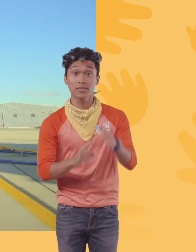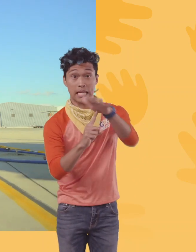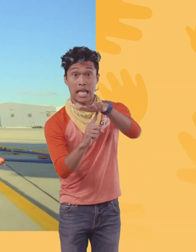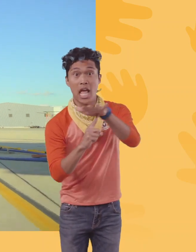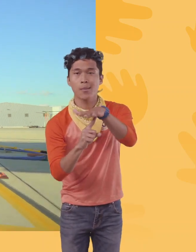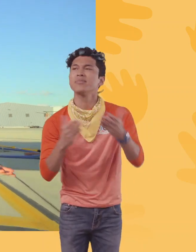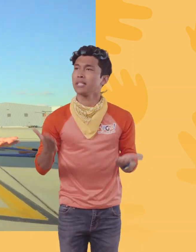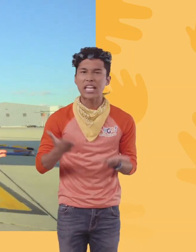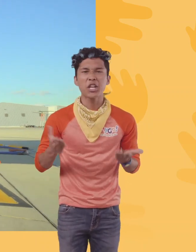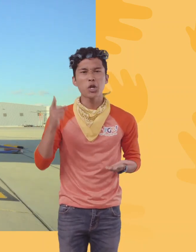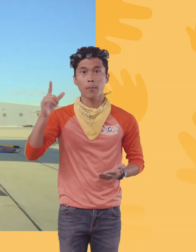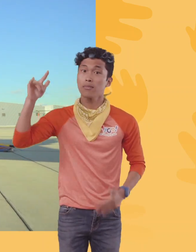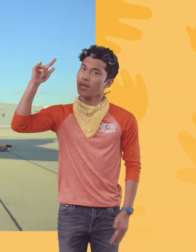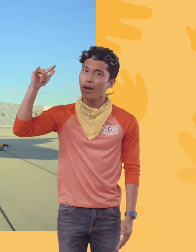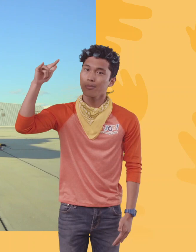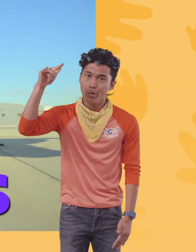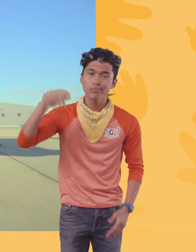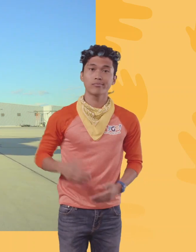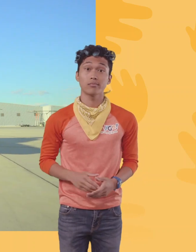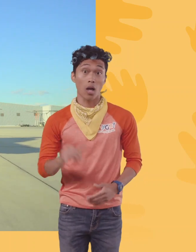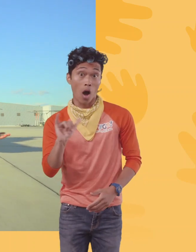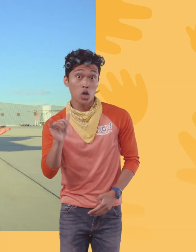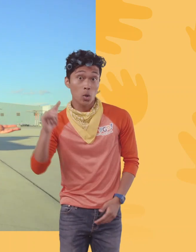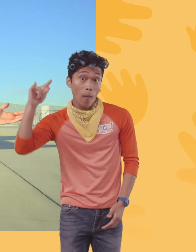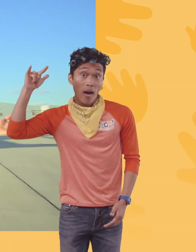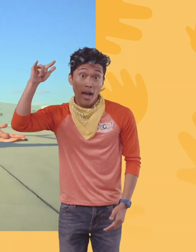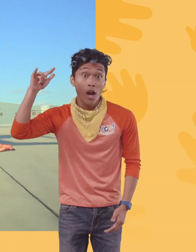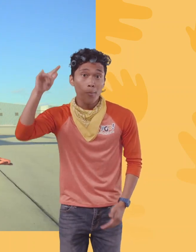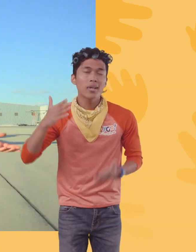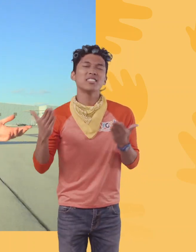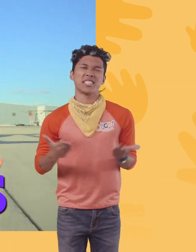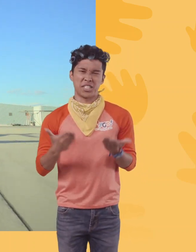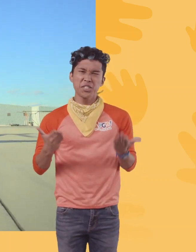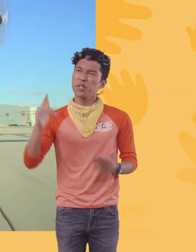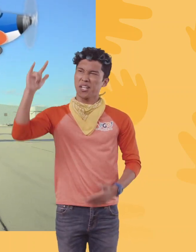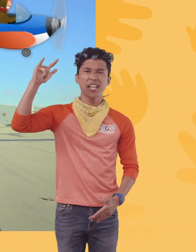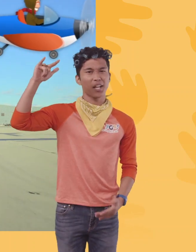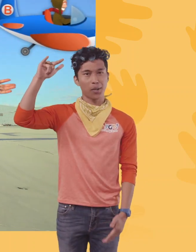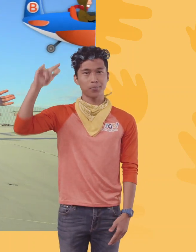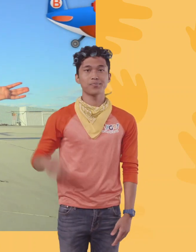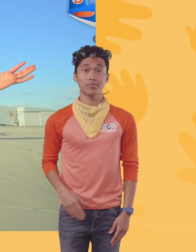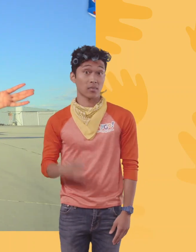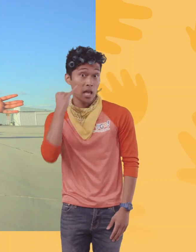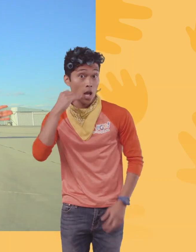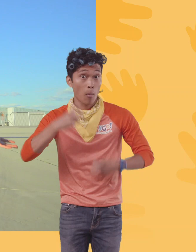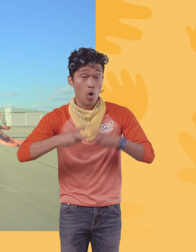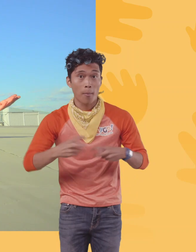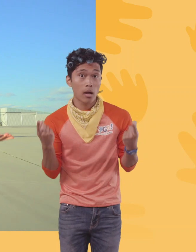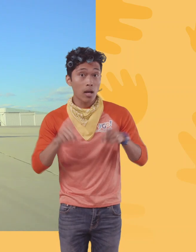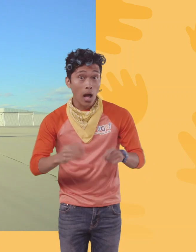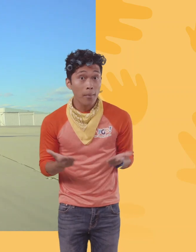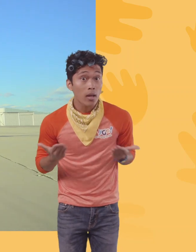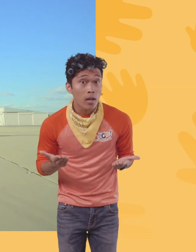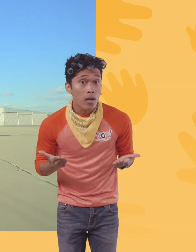Let you know, helicopters are at airports, and also airplanes are at airports. And if there's ever a problem at